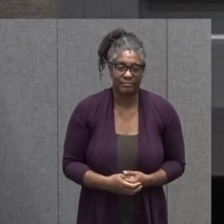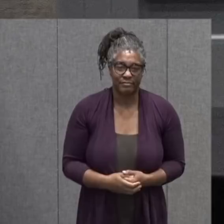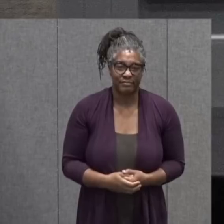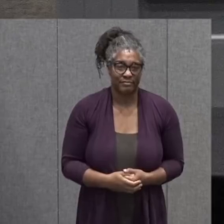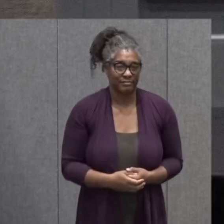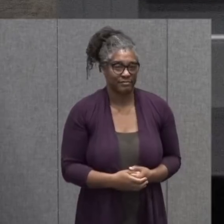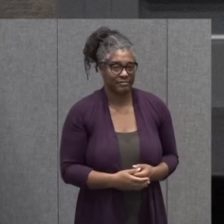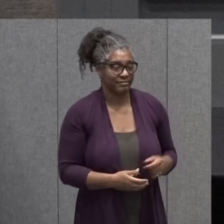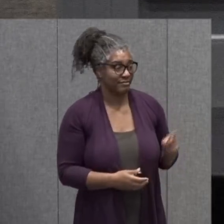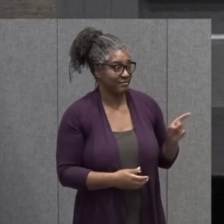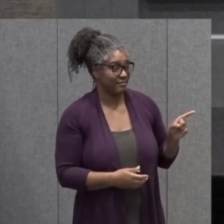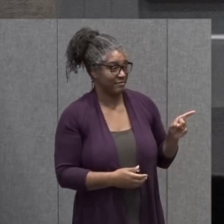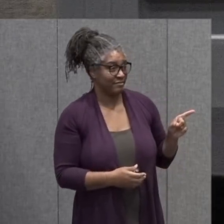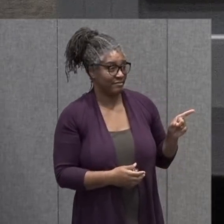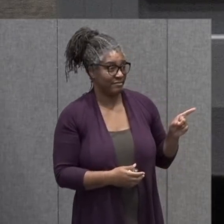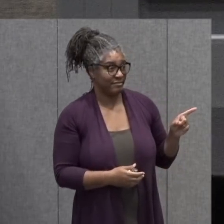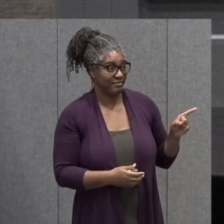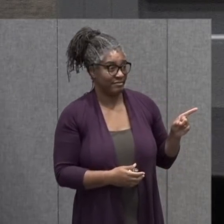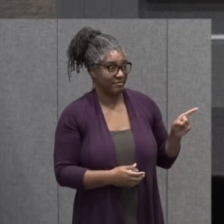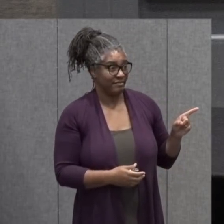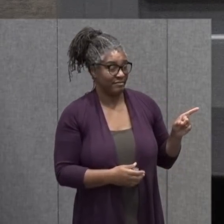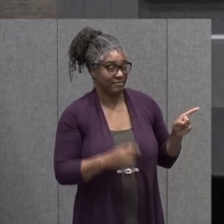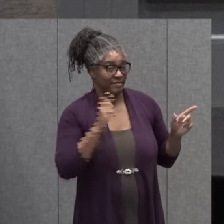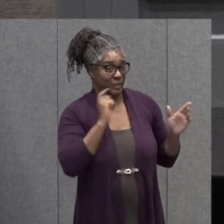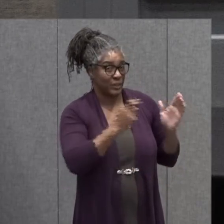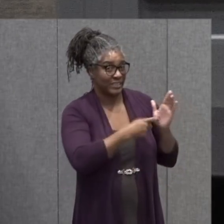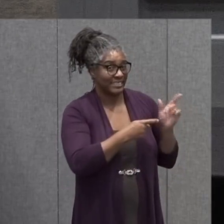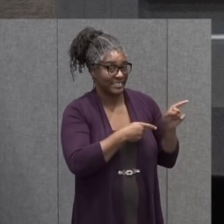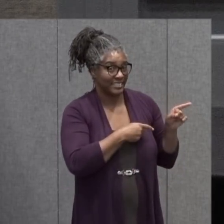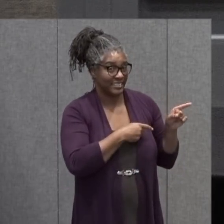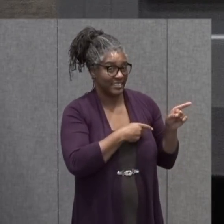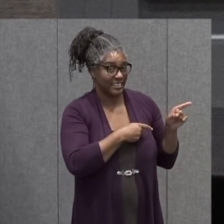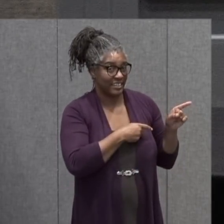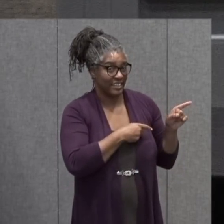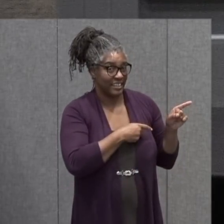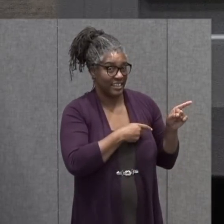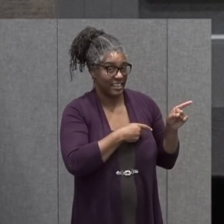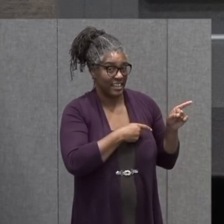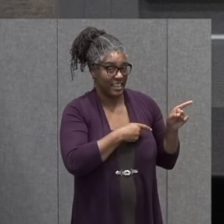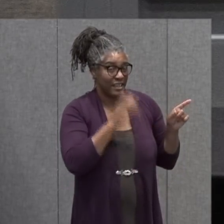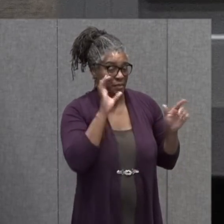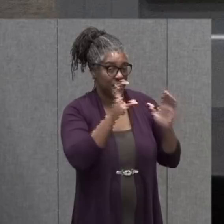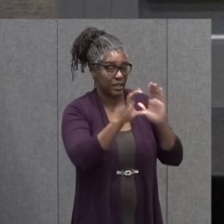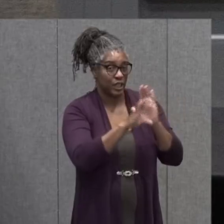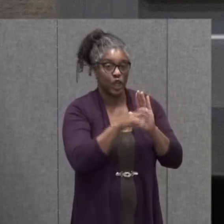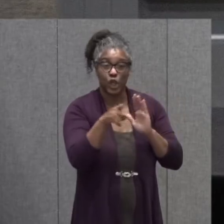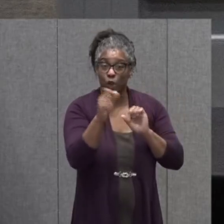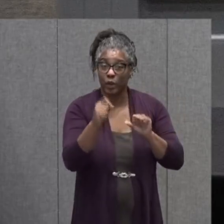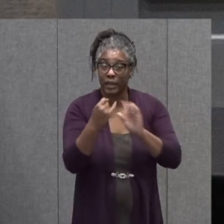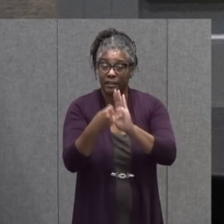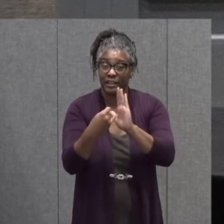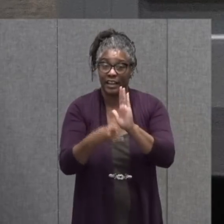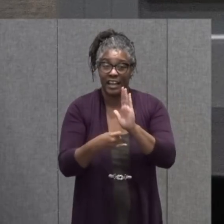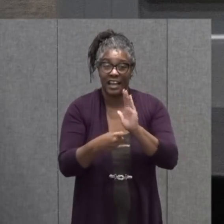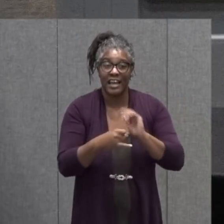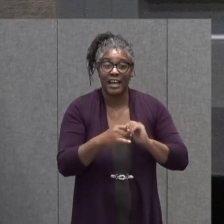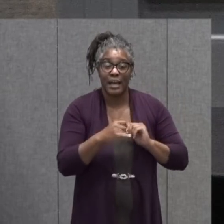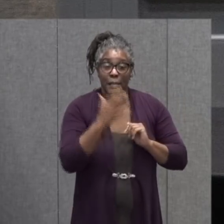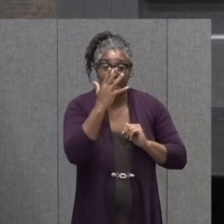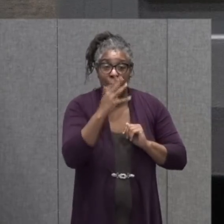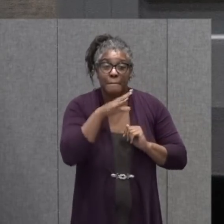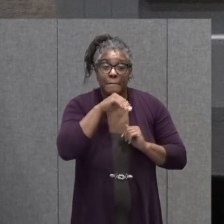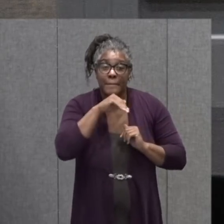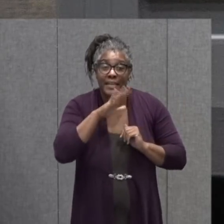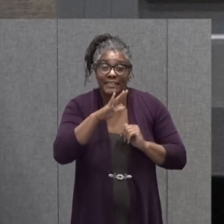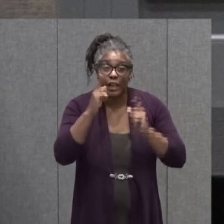You can also notice in the illustrations, because you guys will get the opportunity to illustrate your pictures, facial expressions can really tell